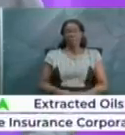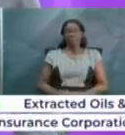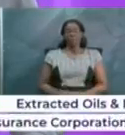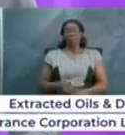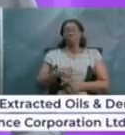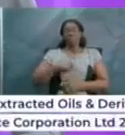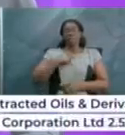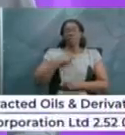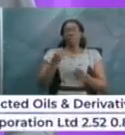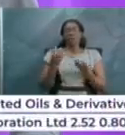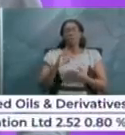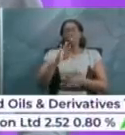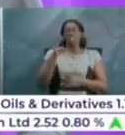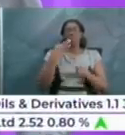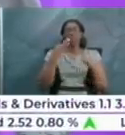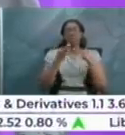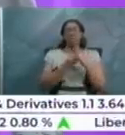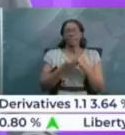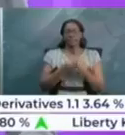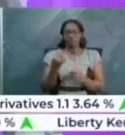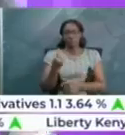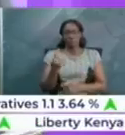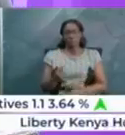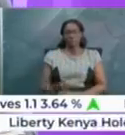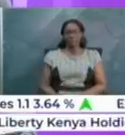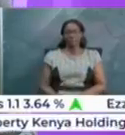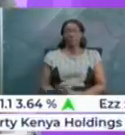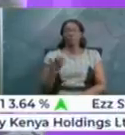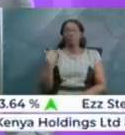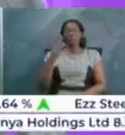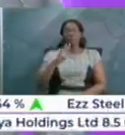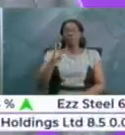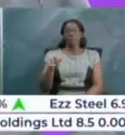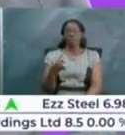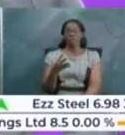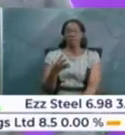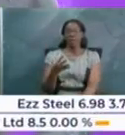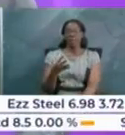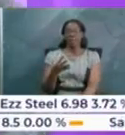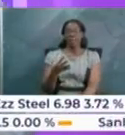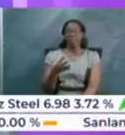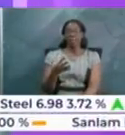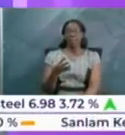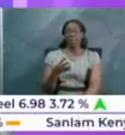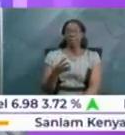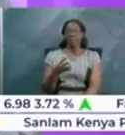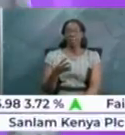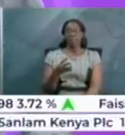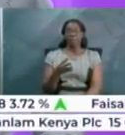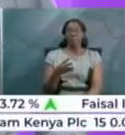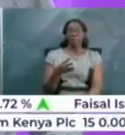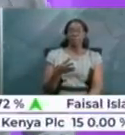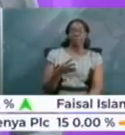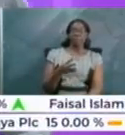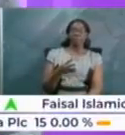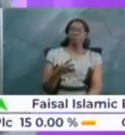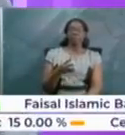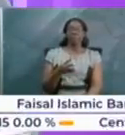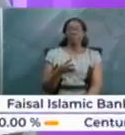for 3,800 Kenya shillings, or from 4,000. But if you take more than 2 pieces, it can even go down